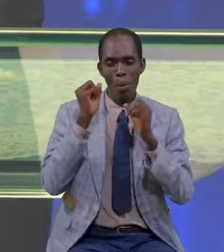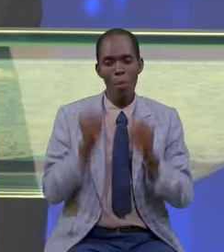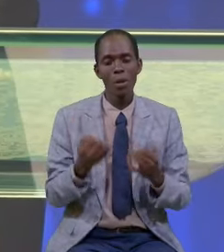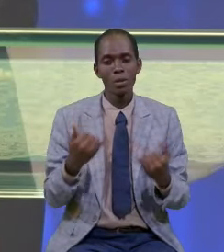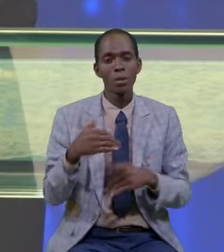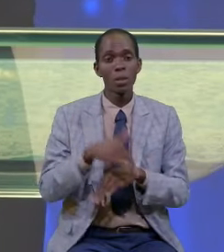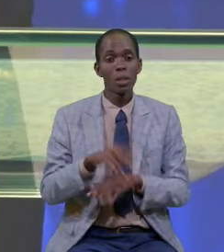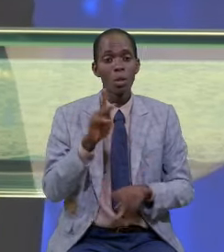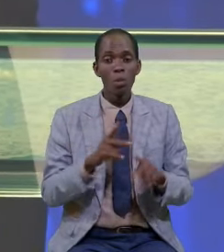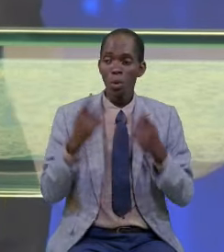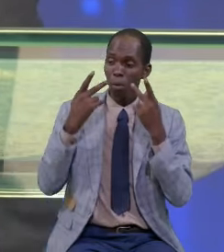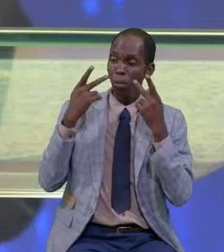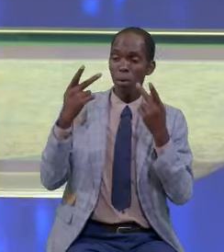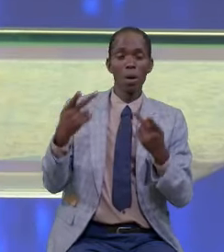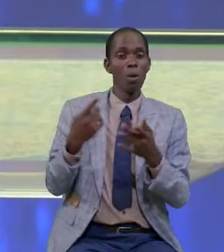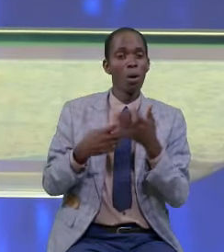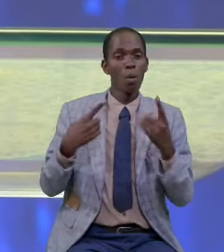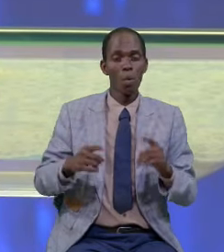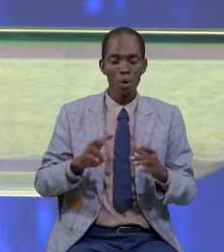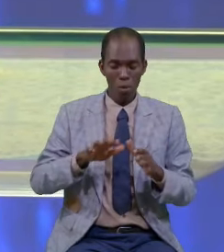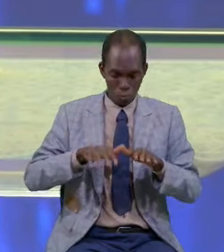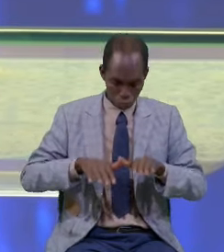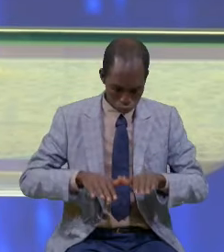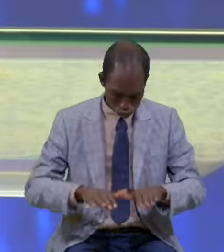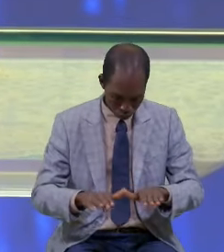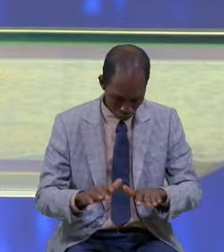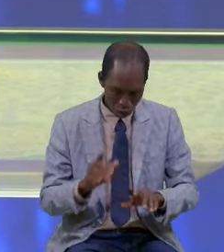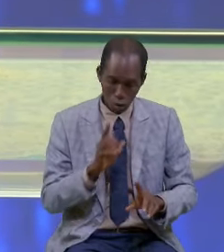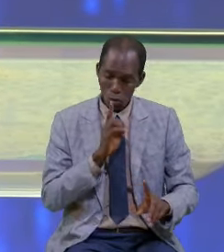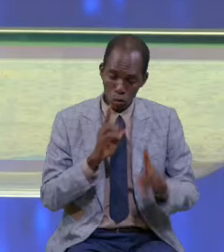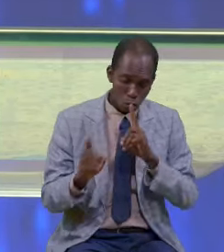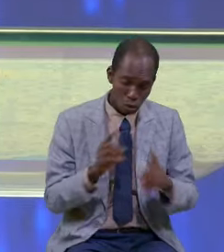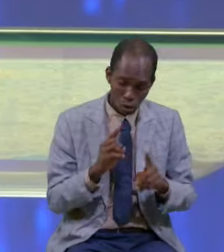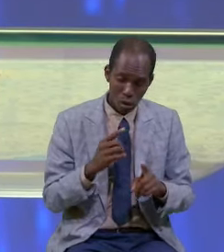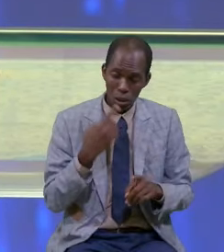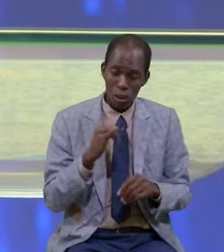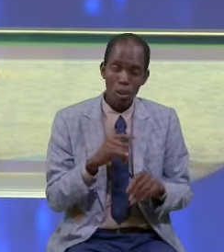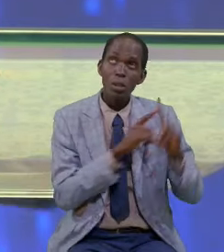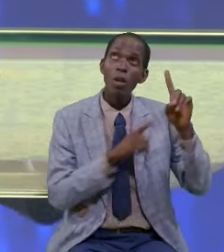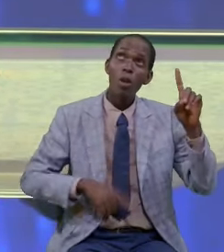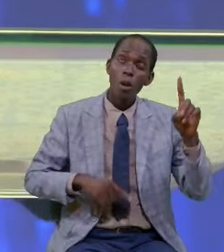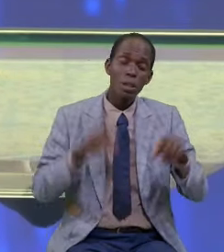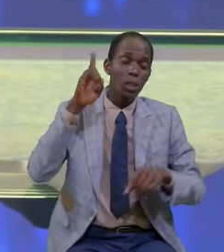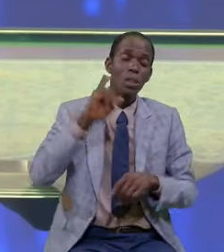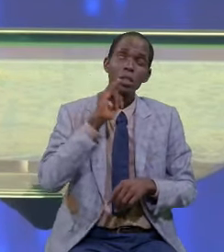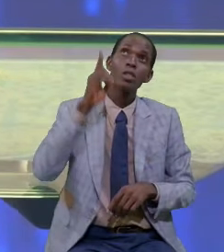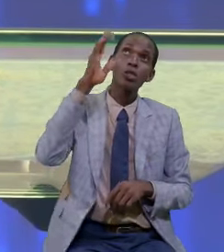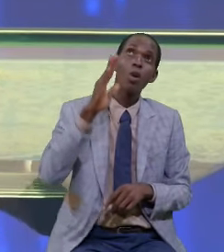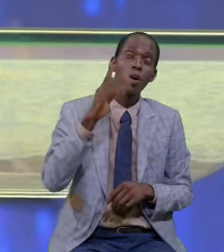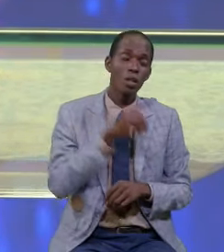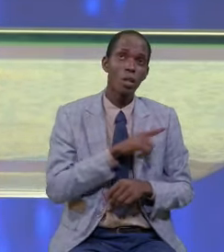their faces and they said, the Lord, he is God. The Lord, he is